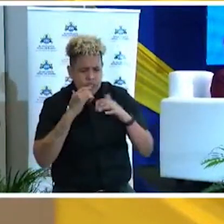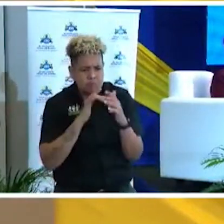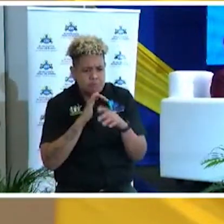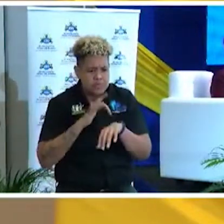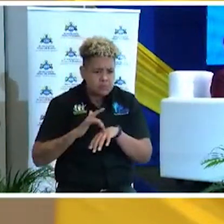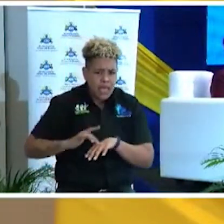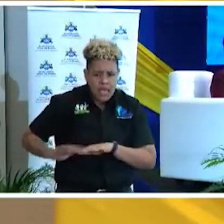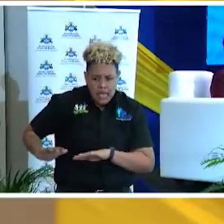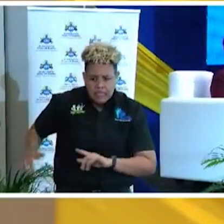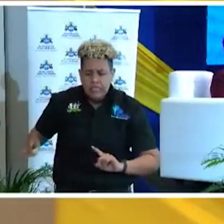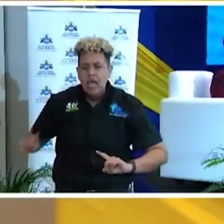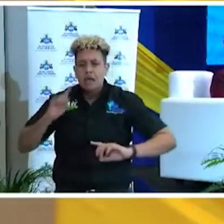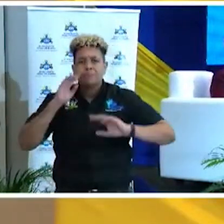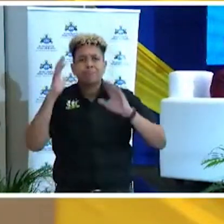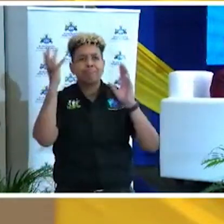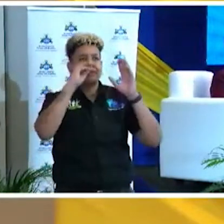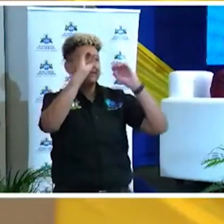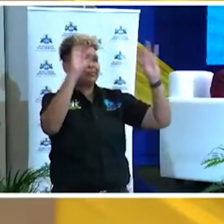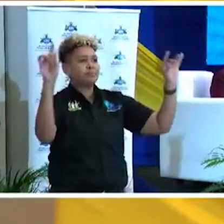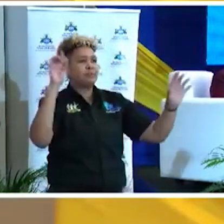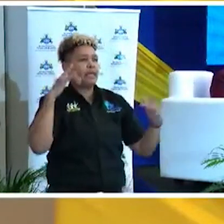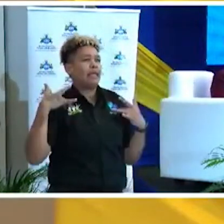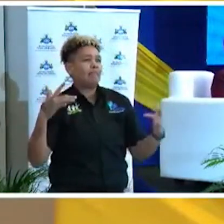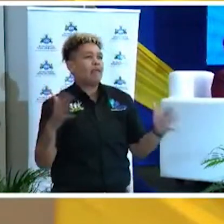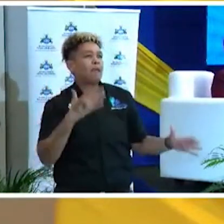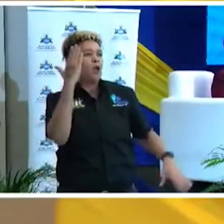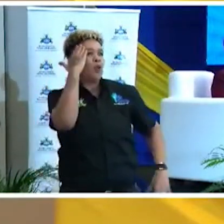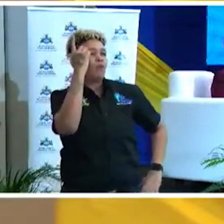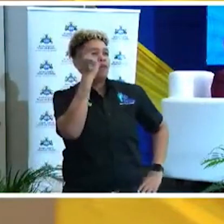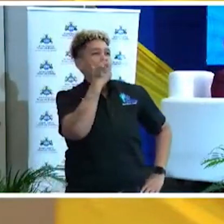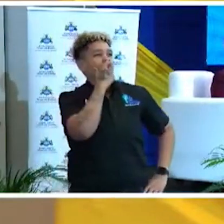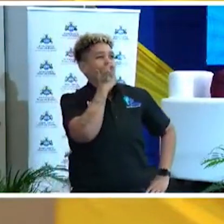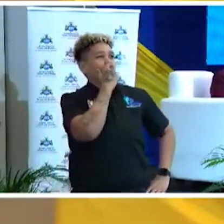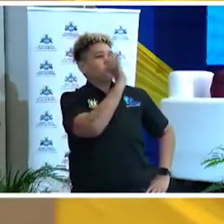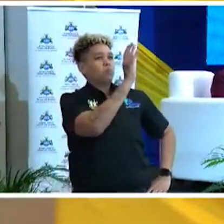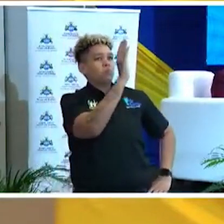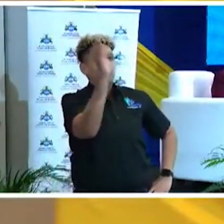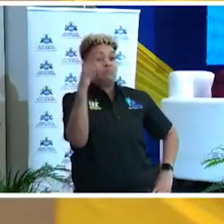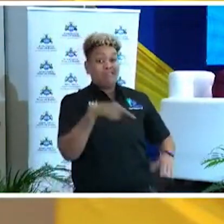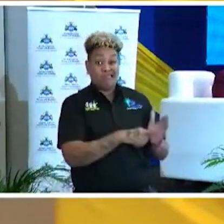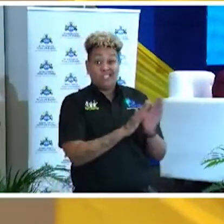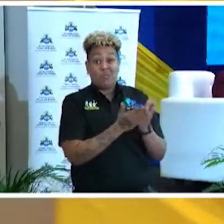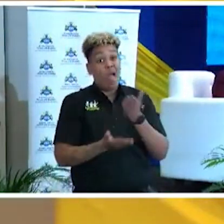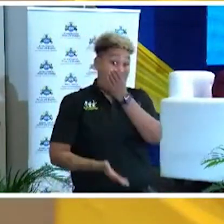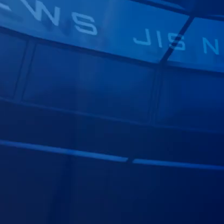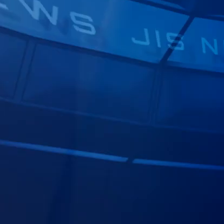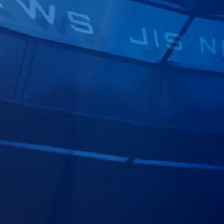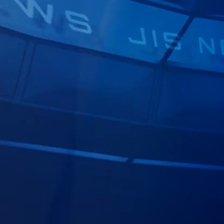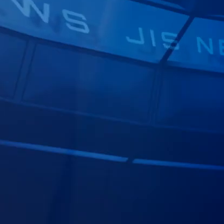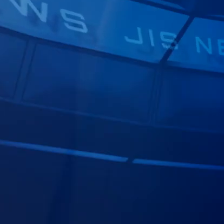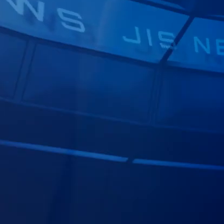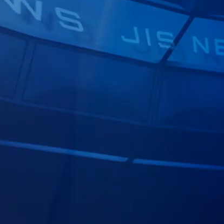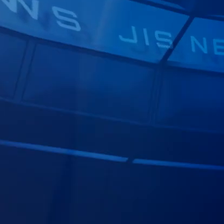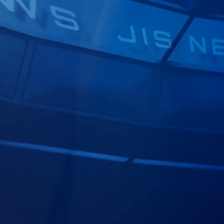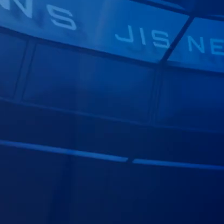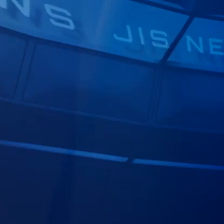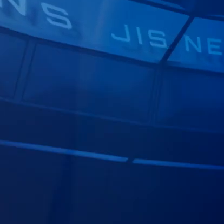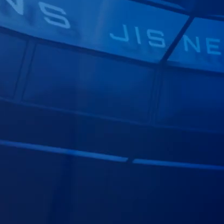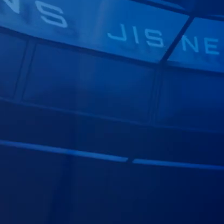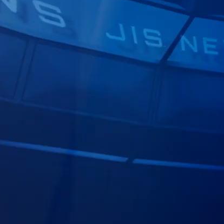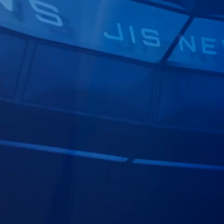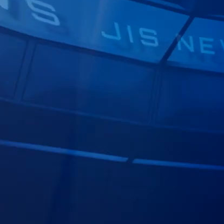as well. You know, decorators and event planners can do well with this checklist. For more information